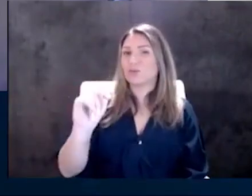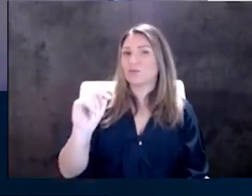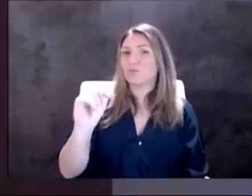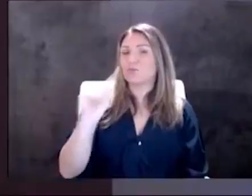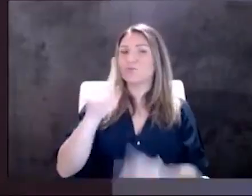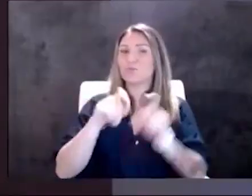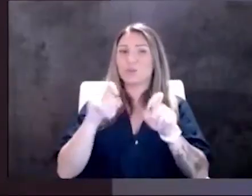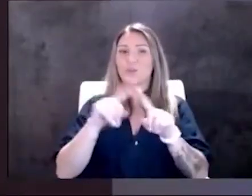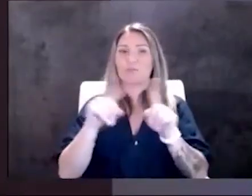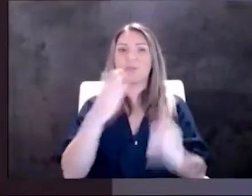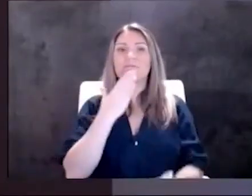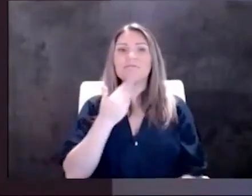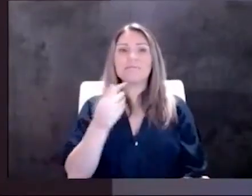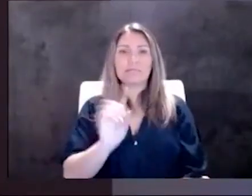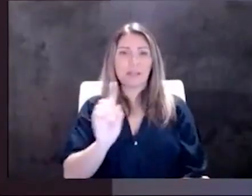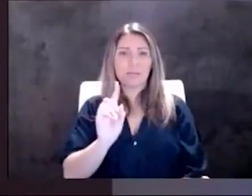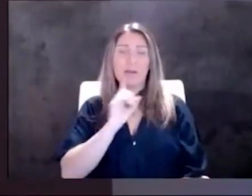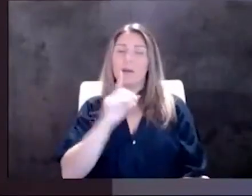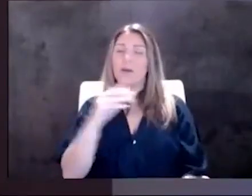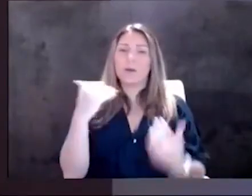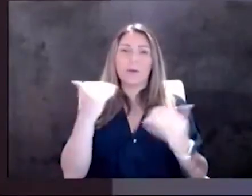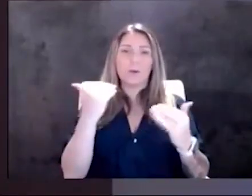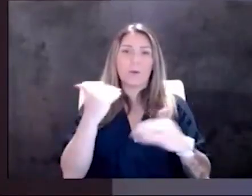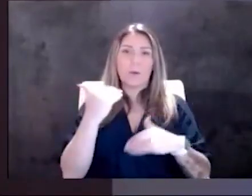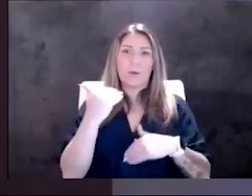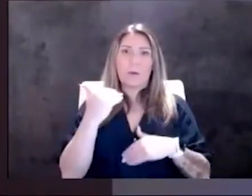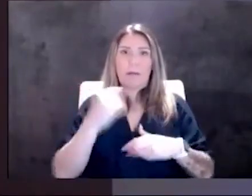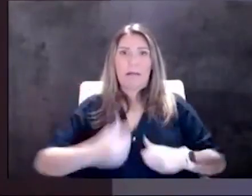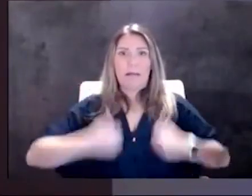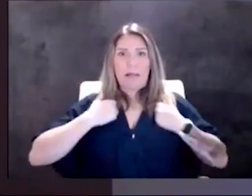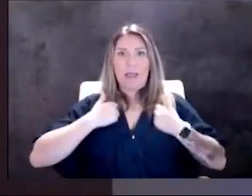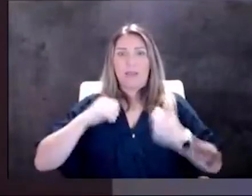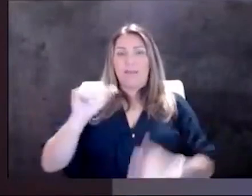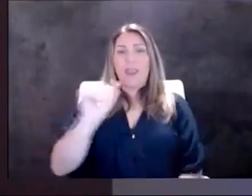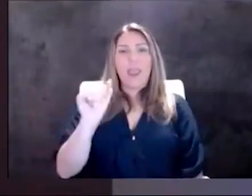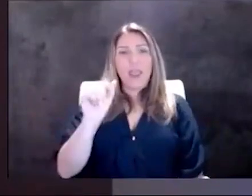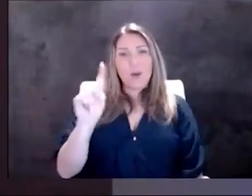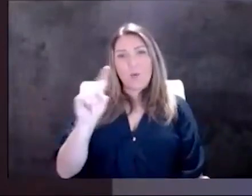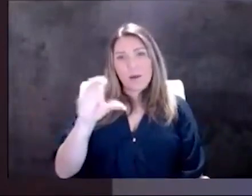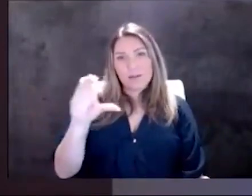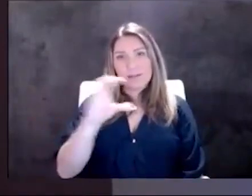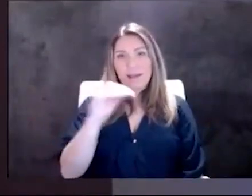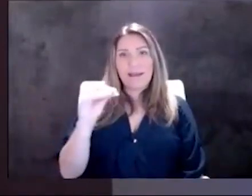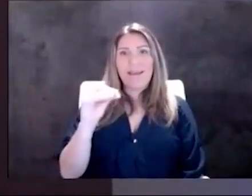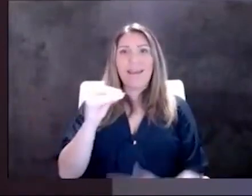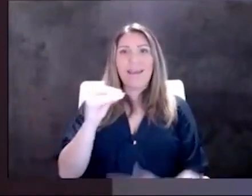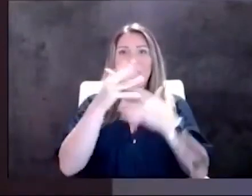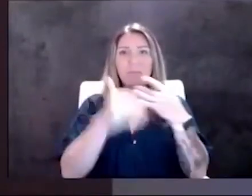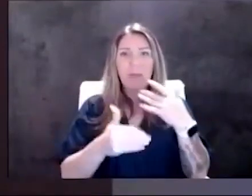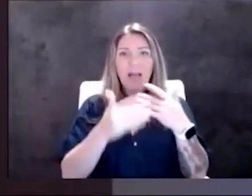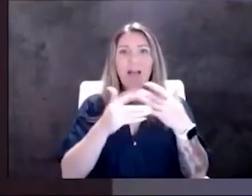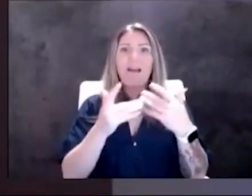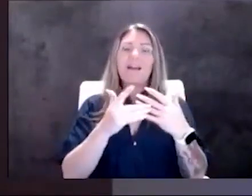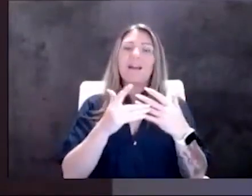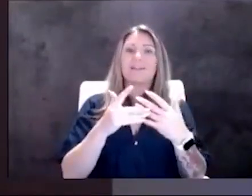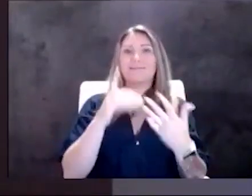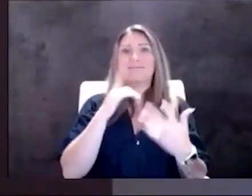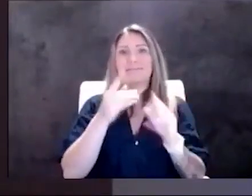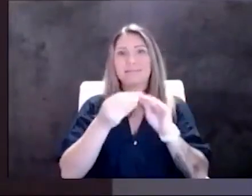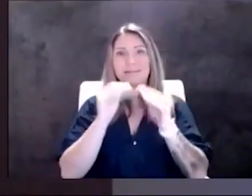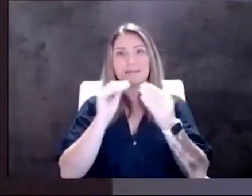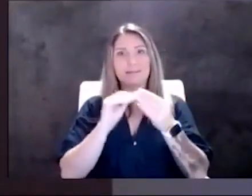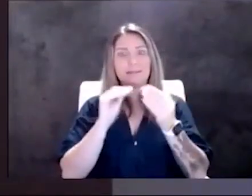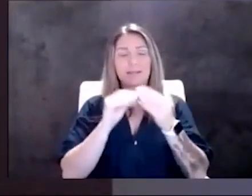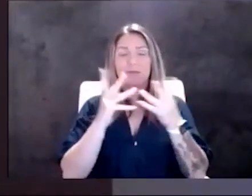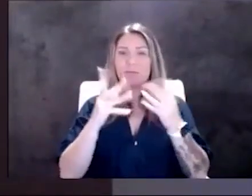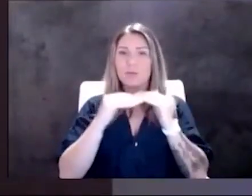diabetics, it can be a lifetime of keeping their A1C and blood glucose numbers in check. Many often feel pain in their feet and